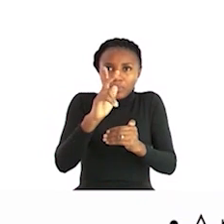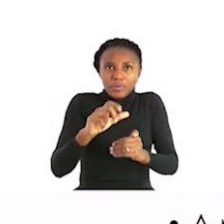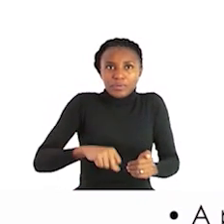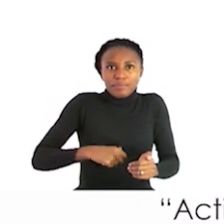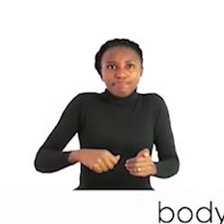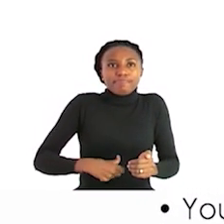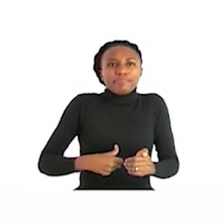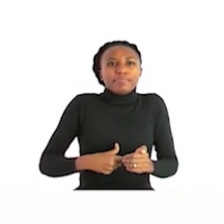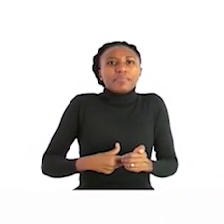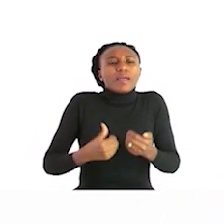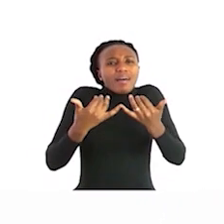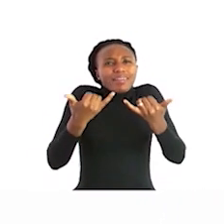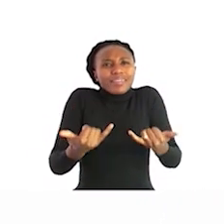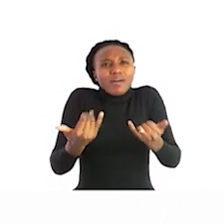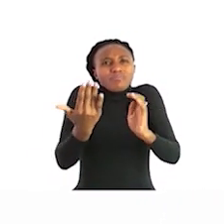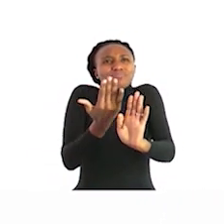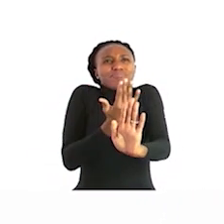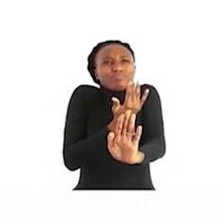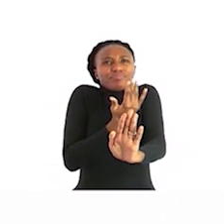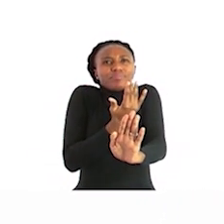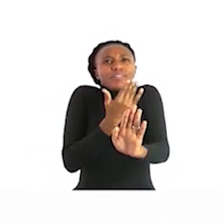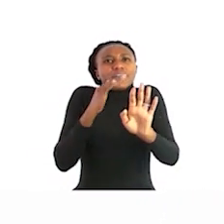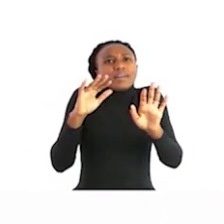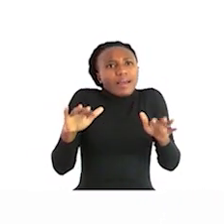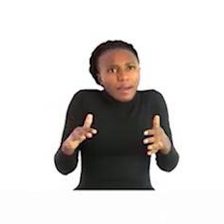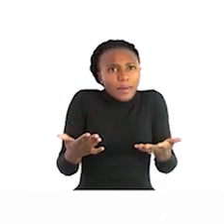Right. So how do we prevent getting TB?